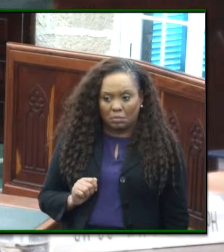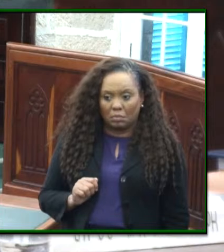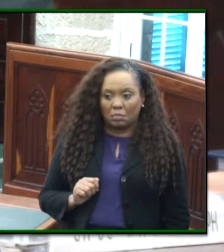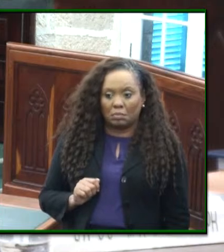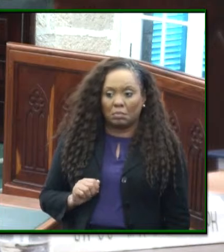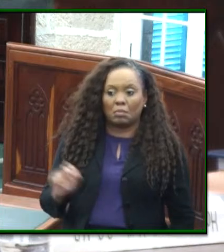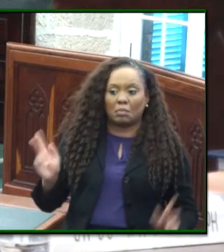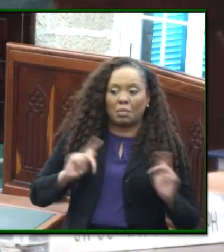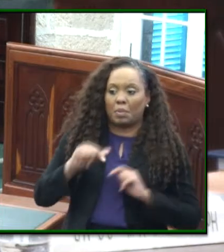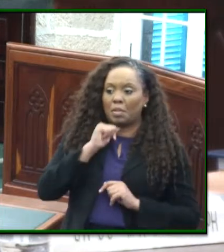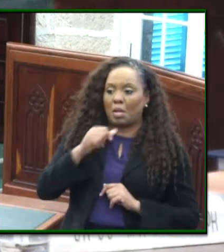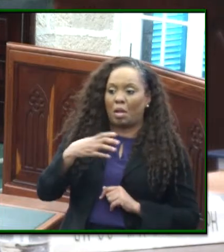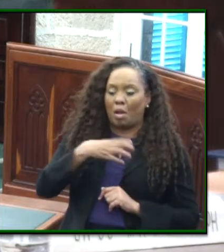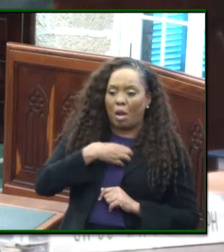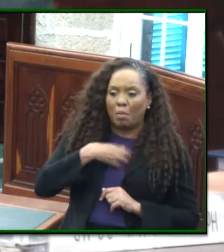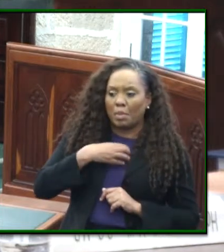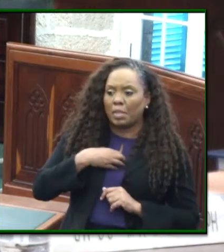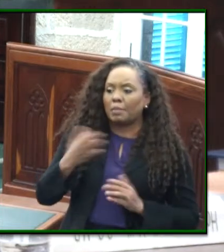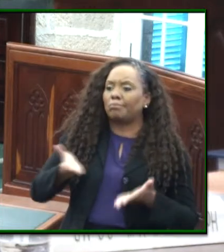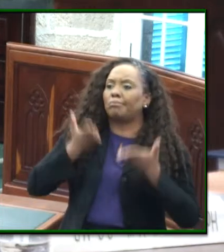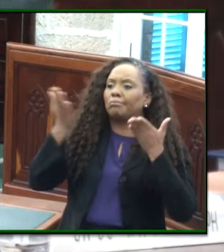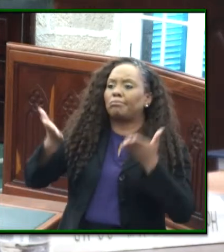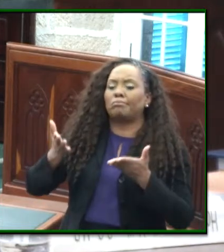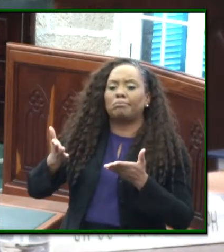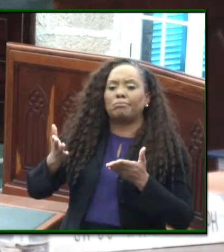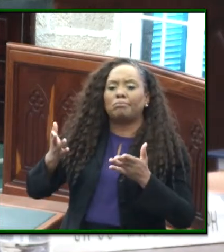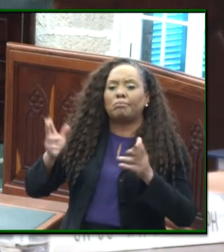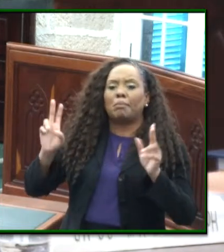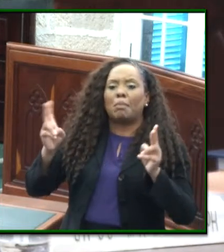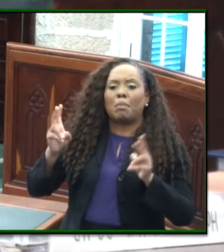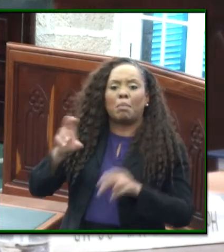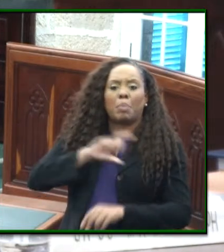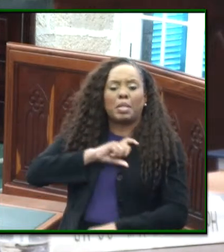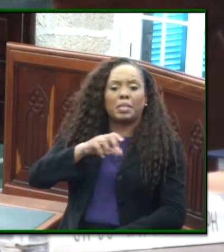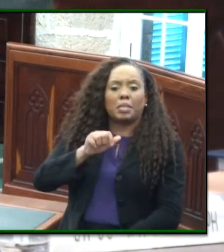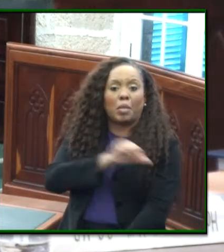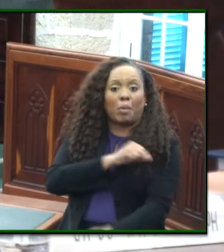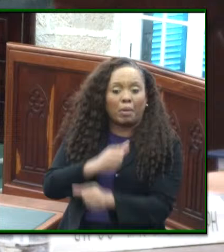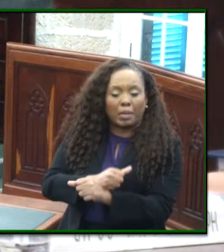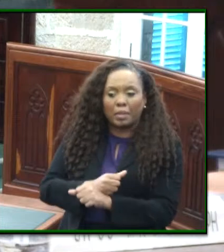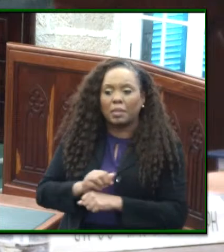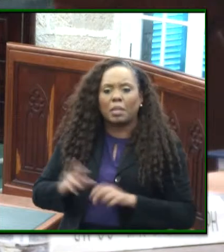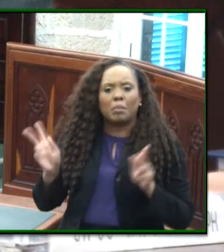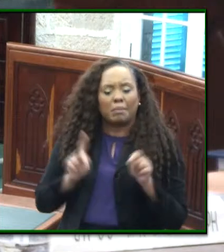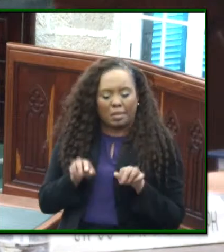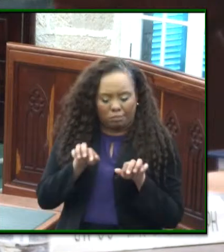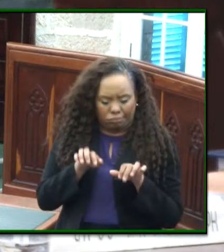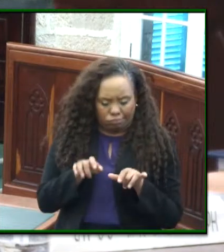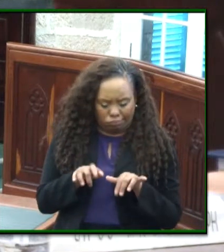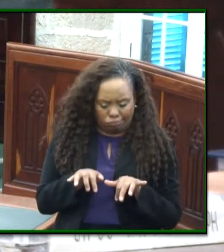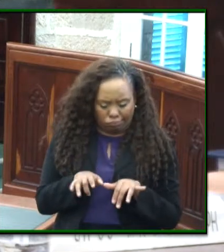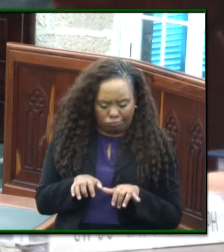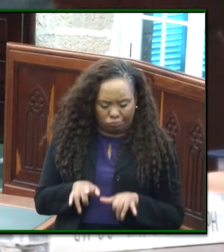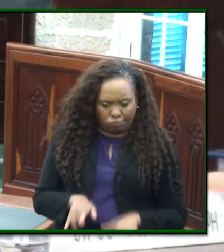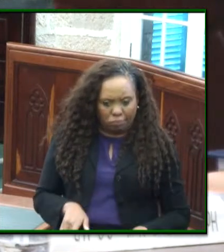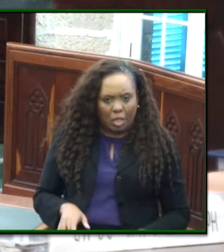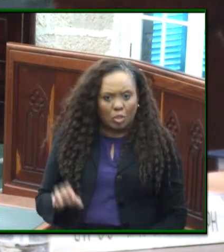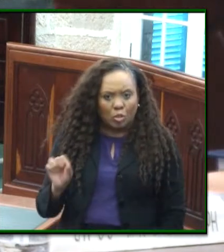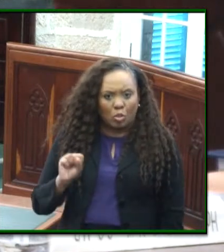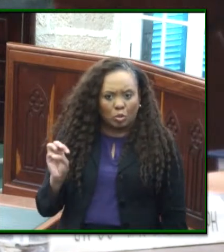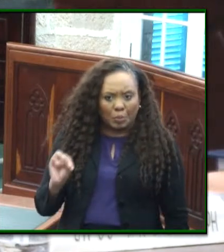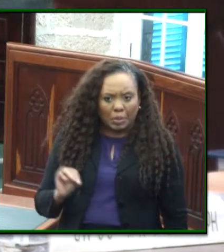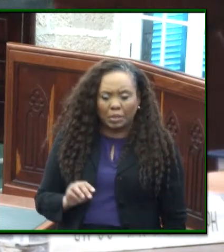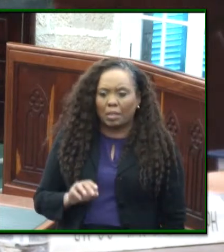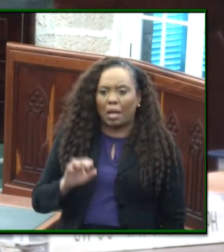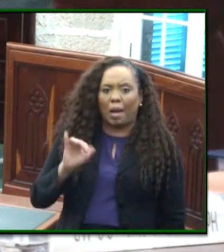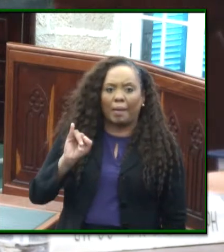authority. And instead, they have resorted to taking it to social media to complain for certain acts that they believe have